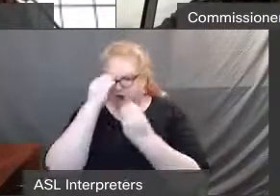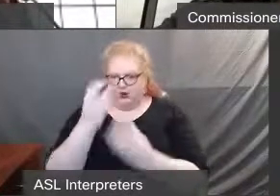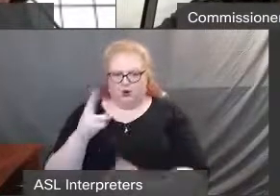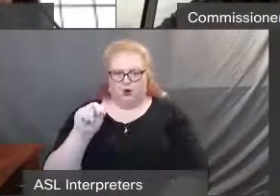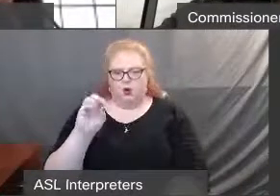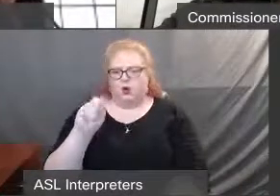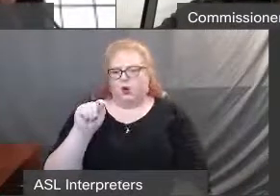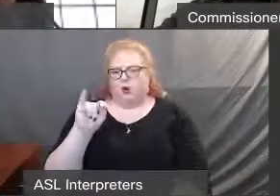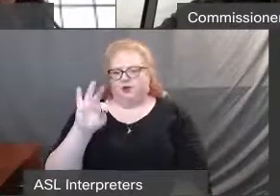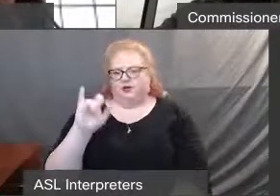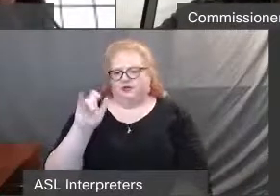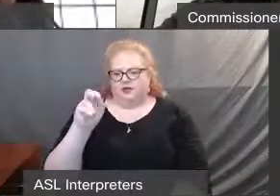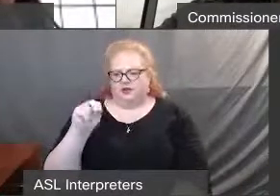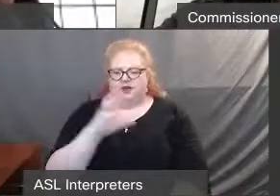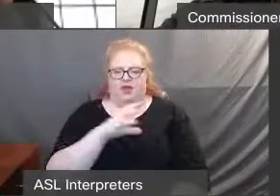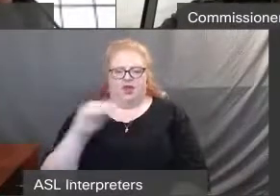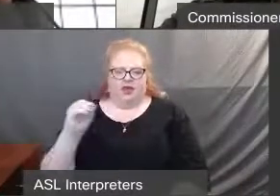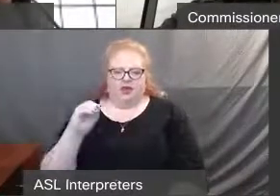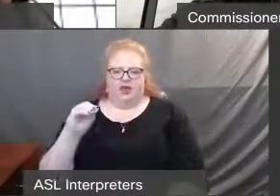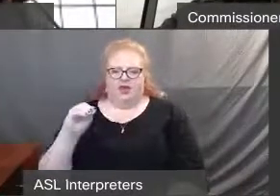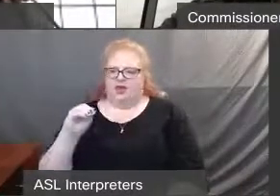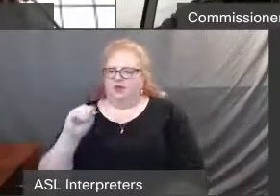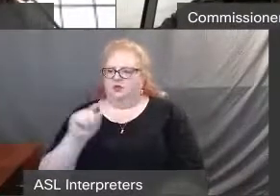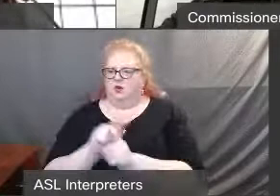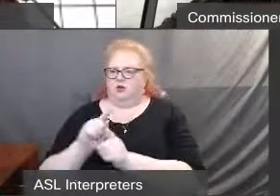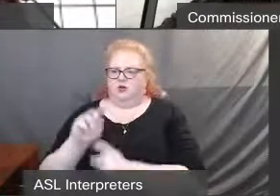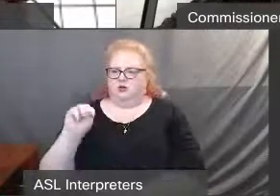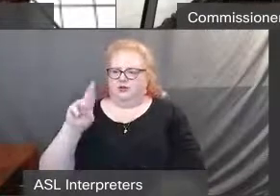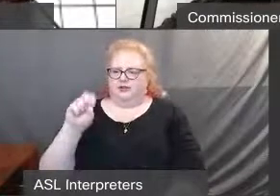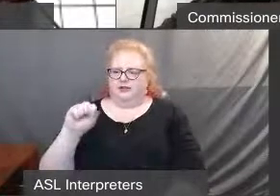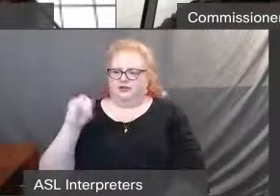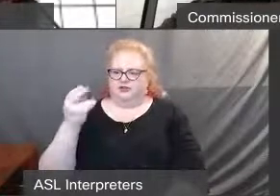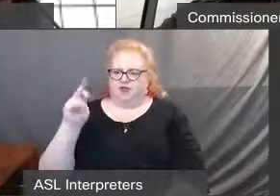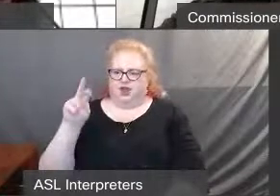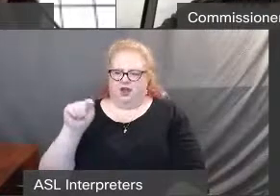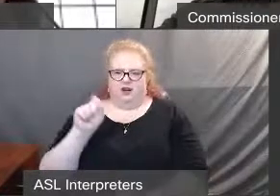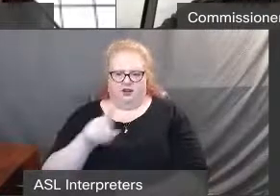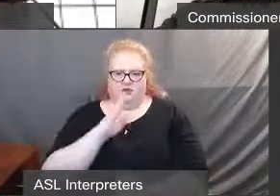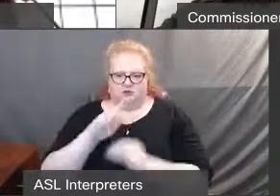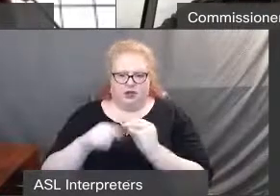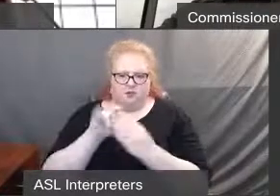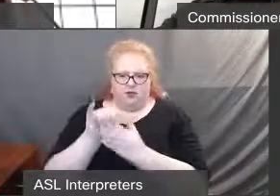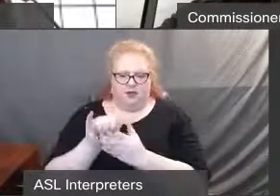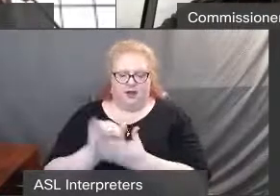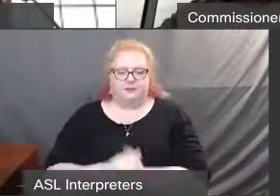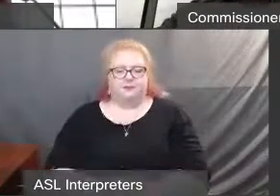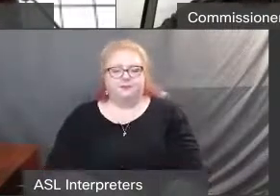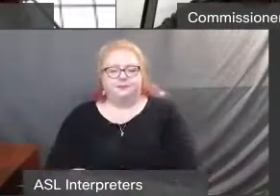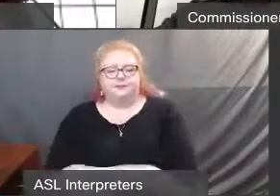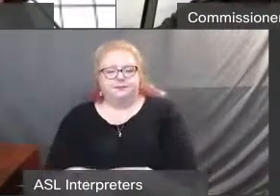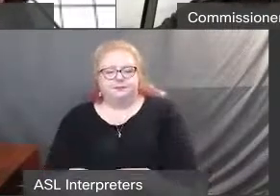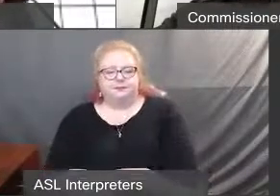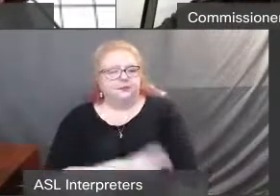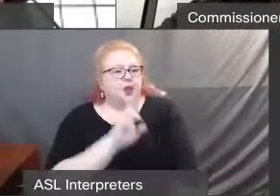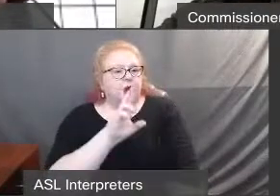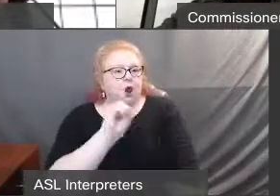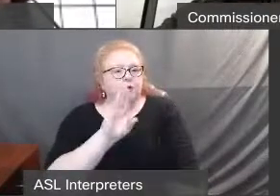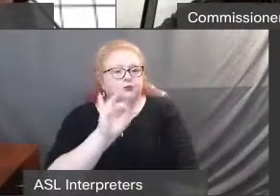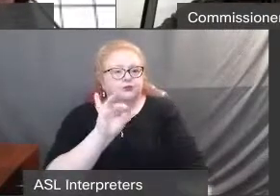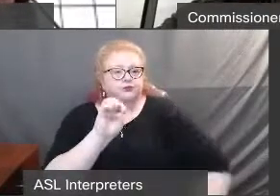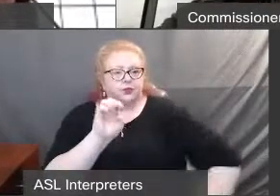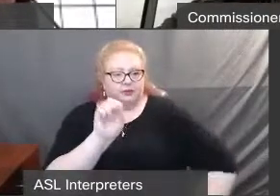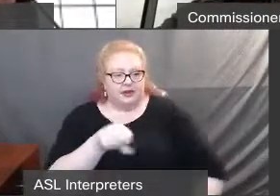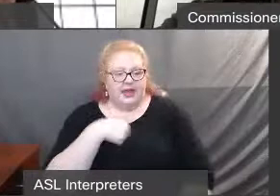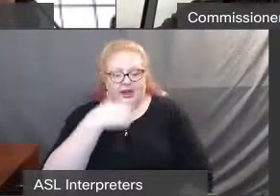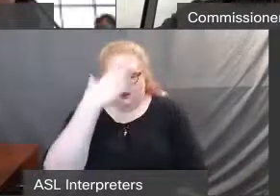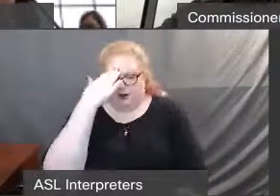as Miss Janet. Can you address that? Robbie can. I know Mr.